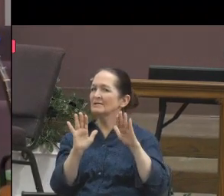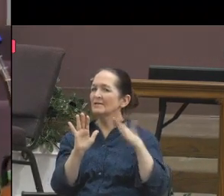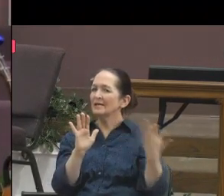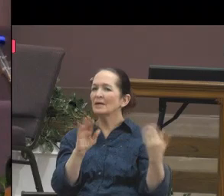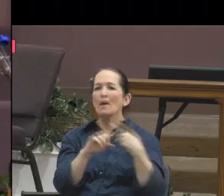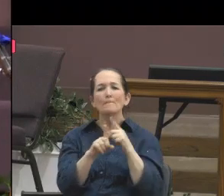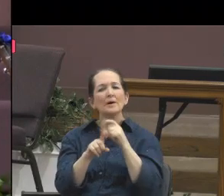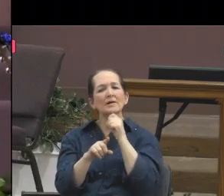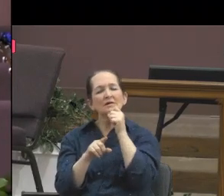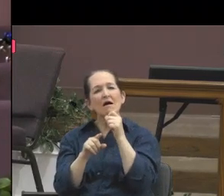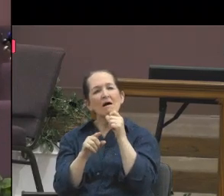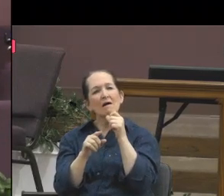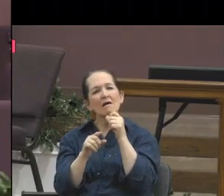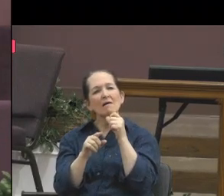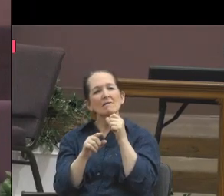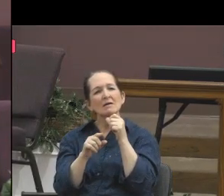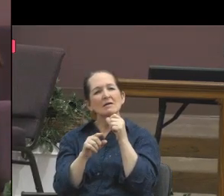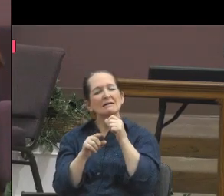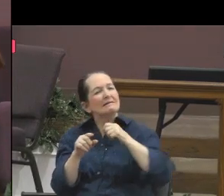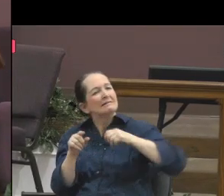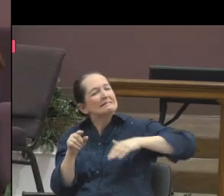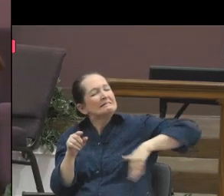And yet we're not quite complete yet.